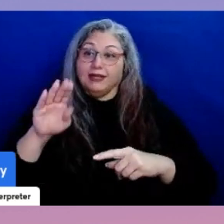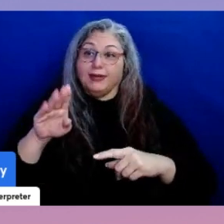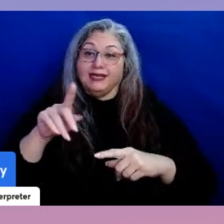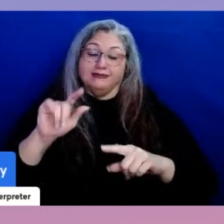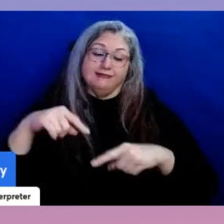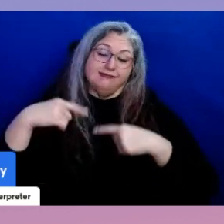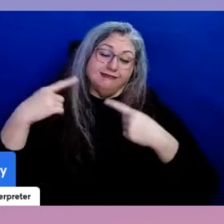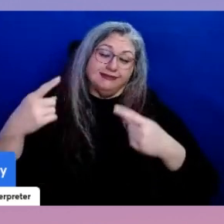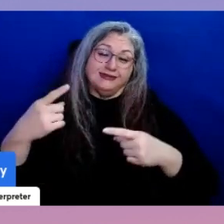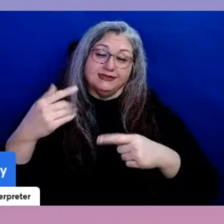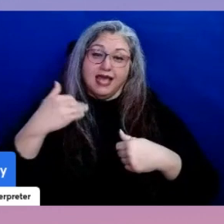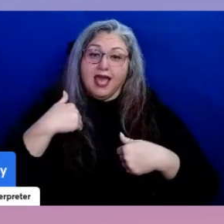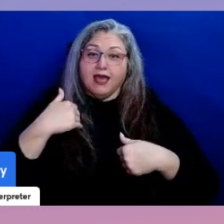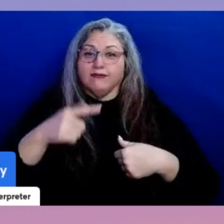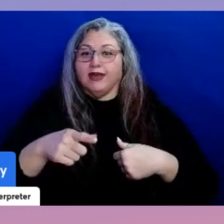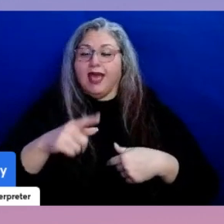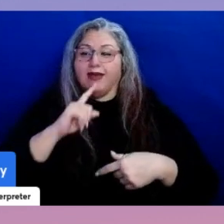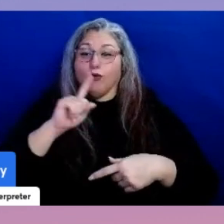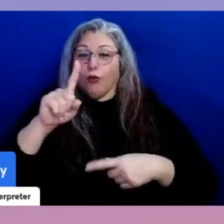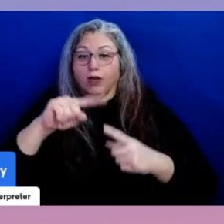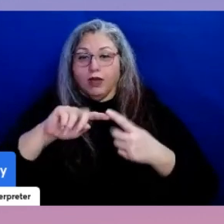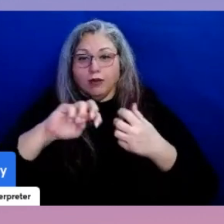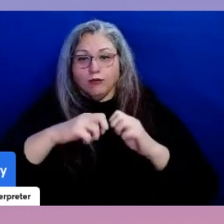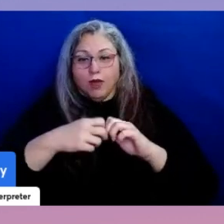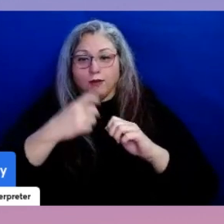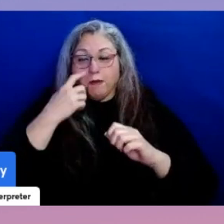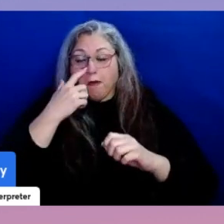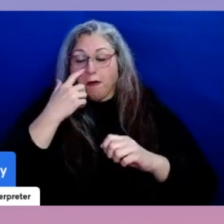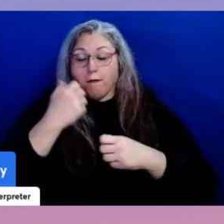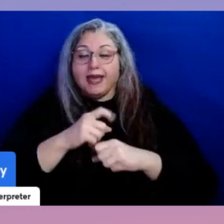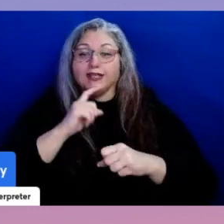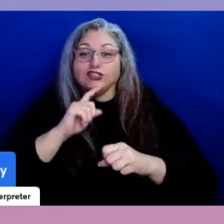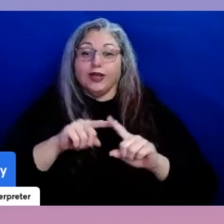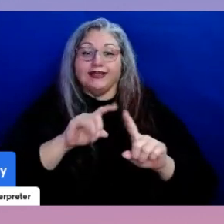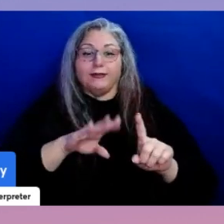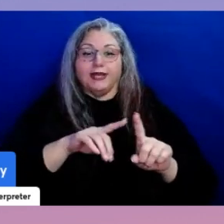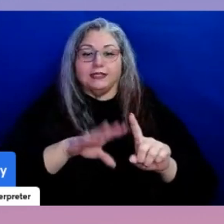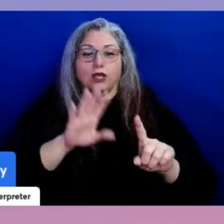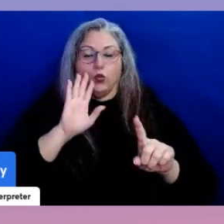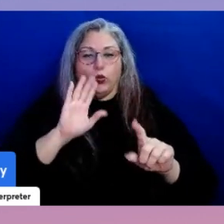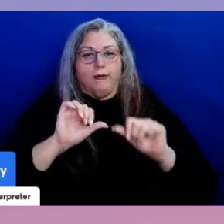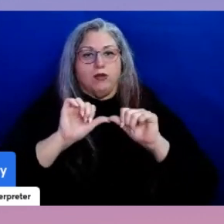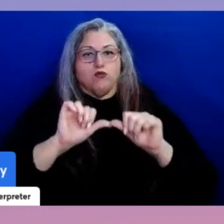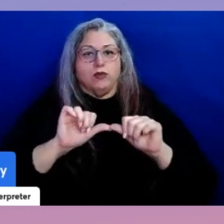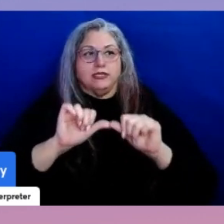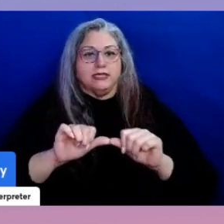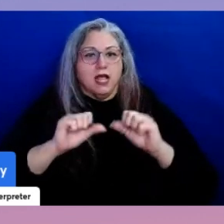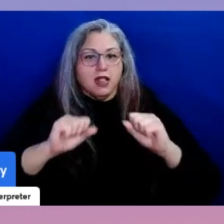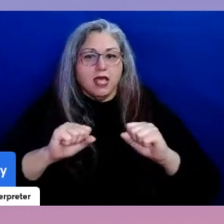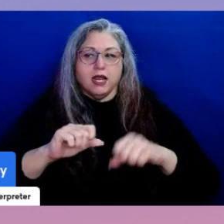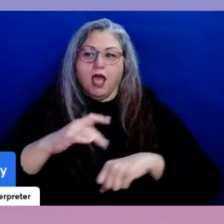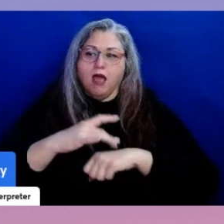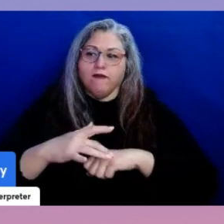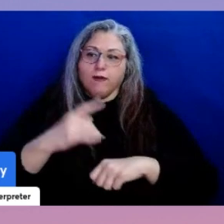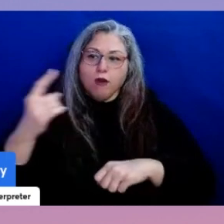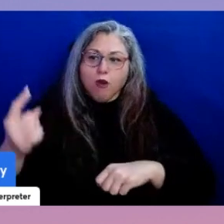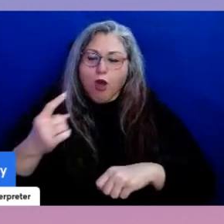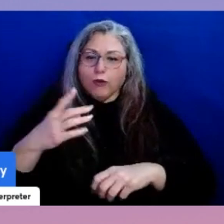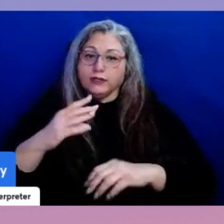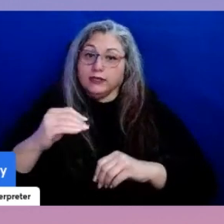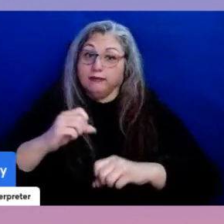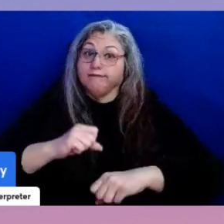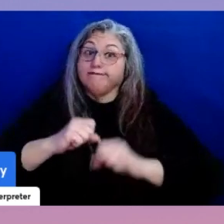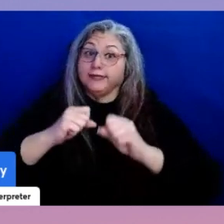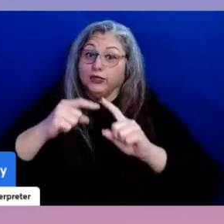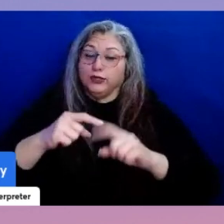the age-old problem of ensuring our databases are resilient, always available, and secure. The origins